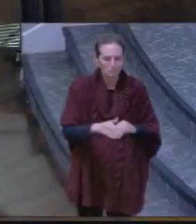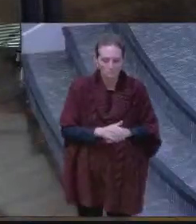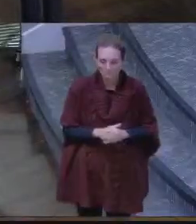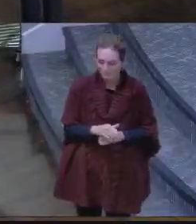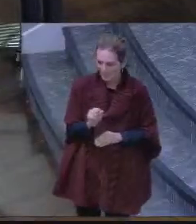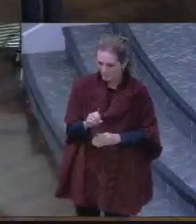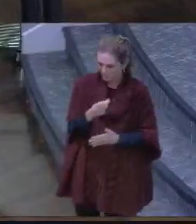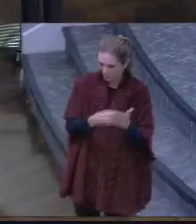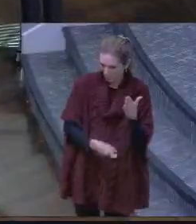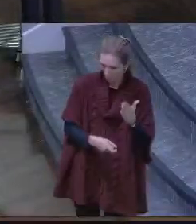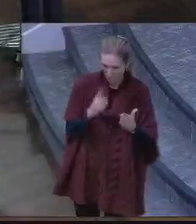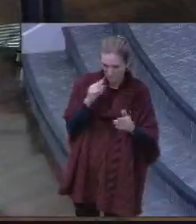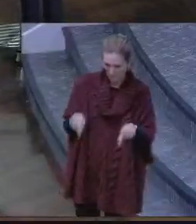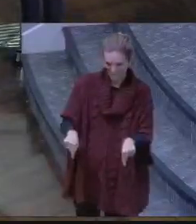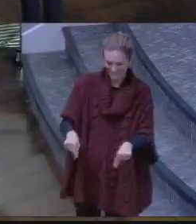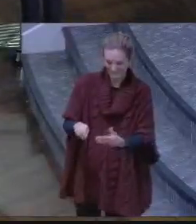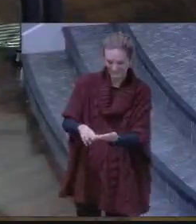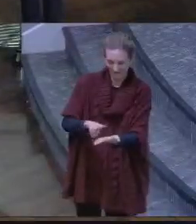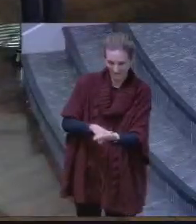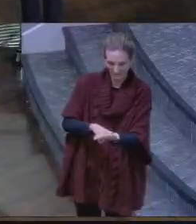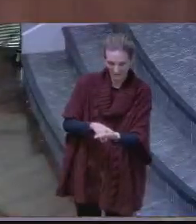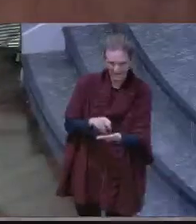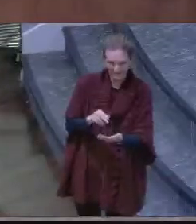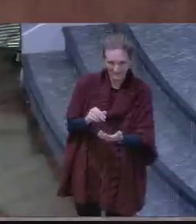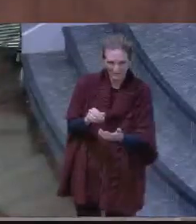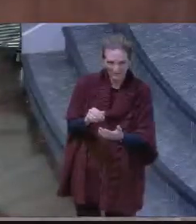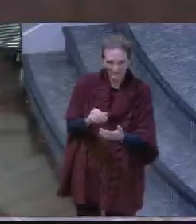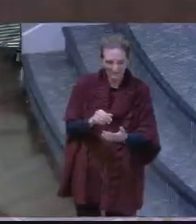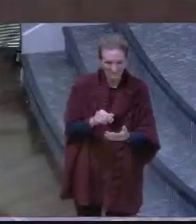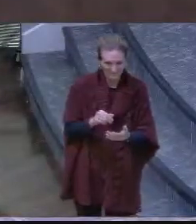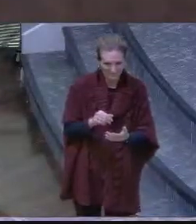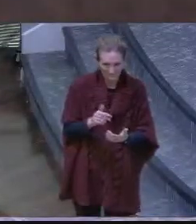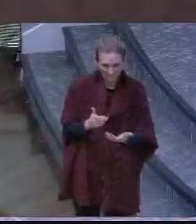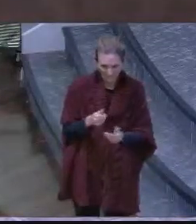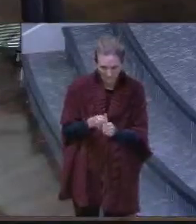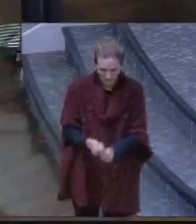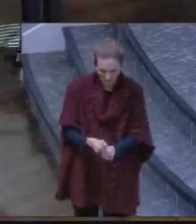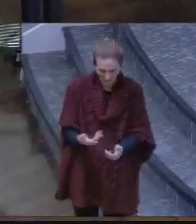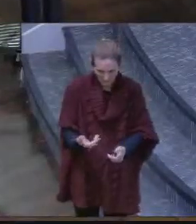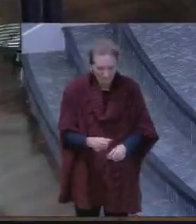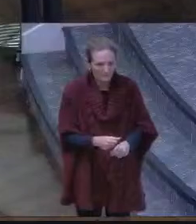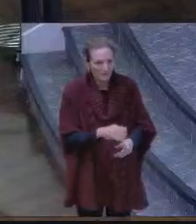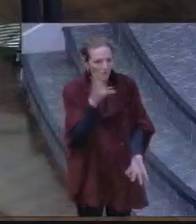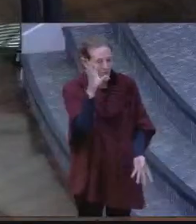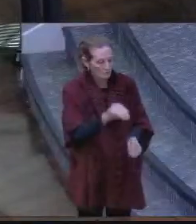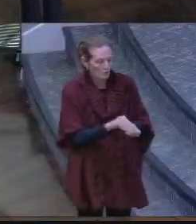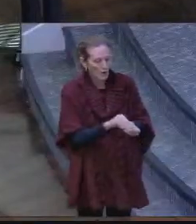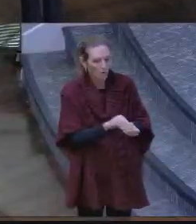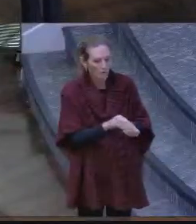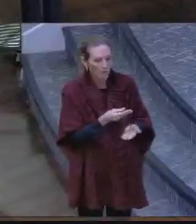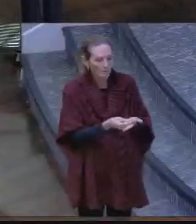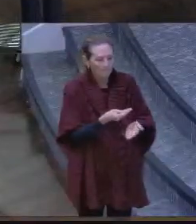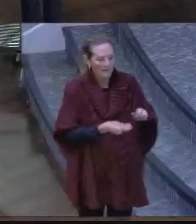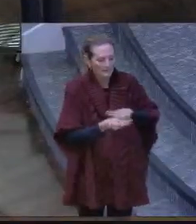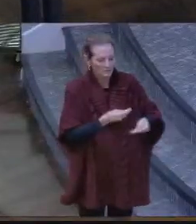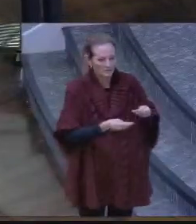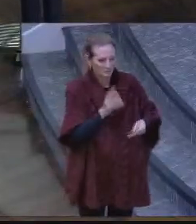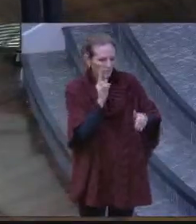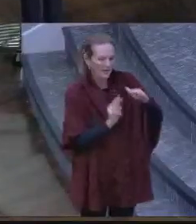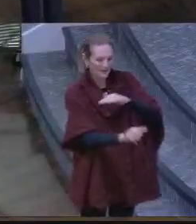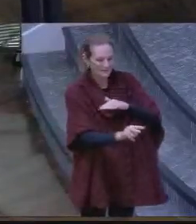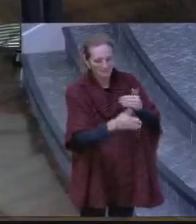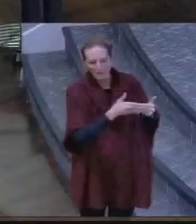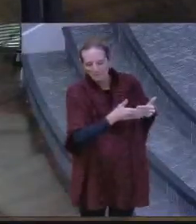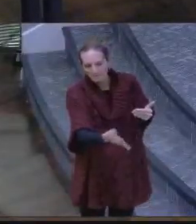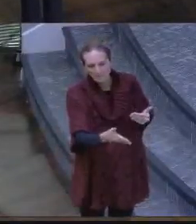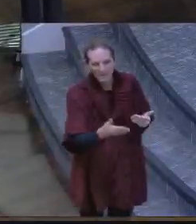in this contract is based on, It's based on the total budgets that we estimate moving forward. It's probably a good